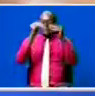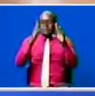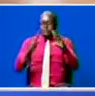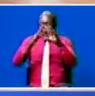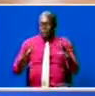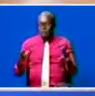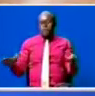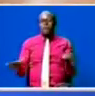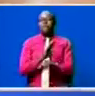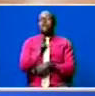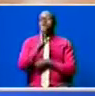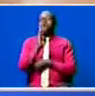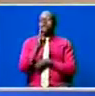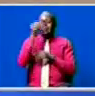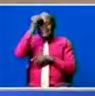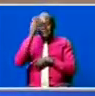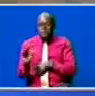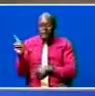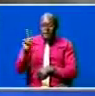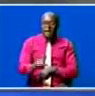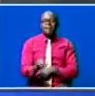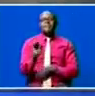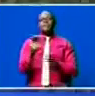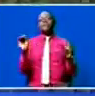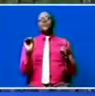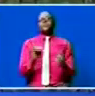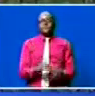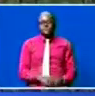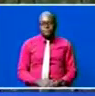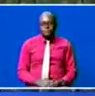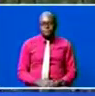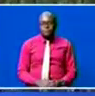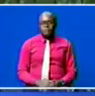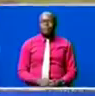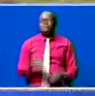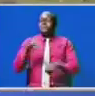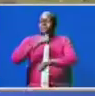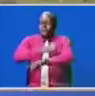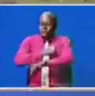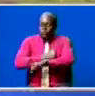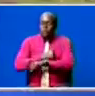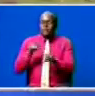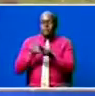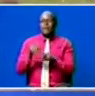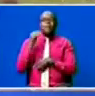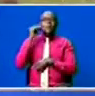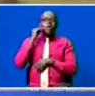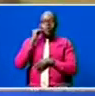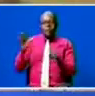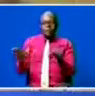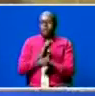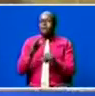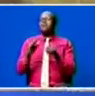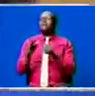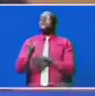have submerged and not a single student has reported to school. Around the school, homesteads soak in the rain and